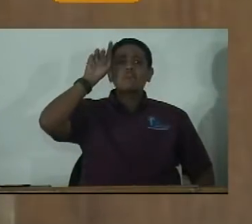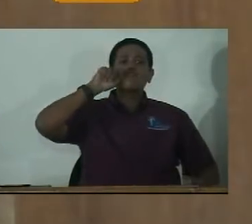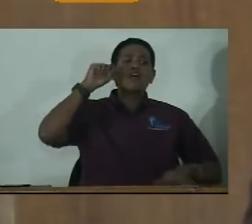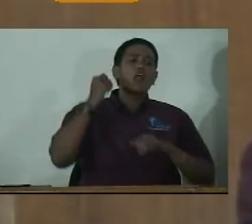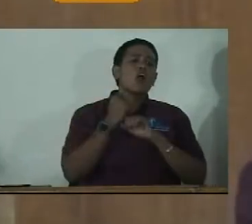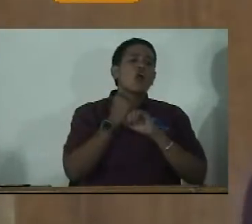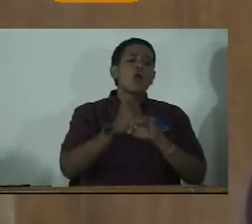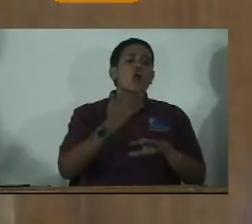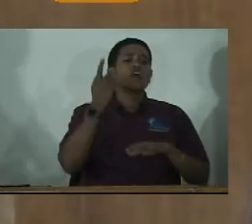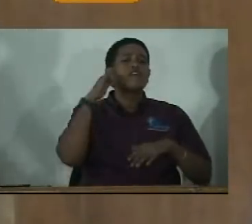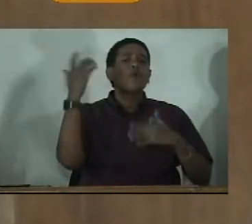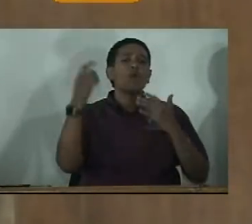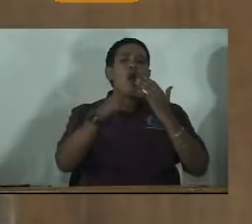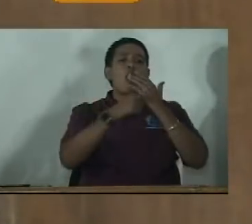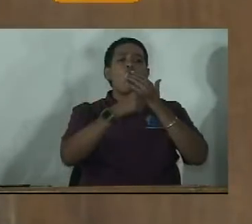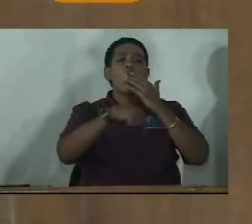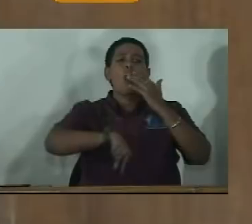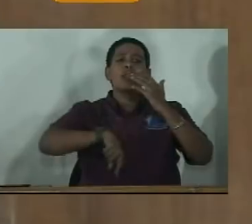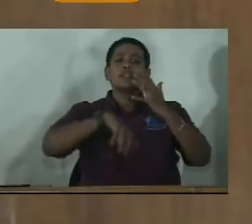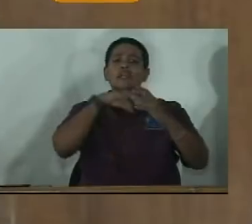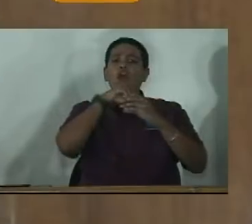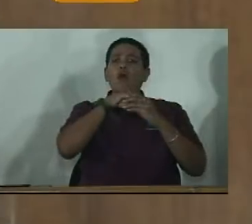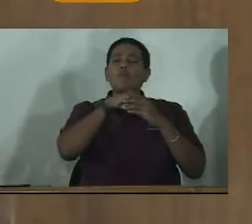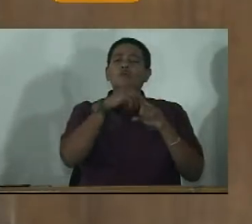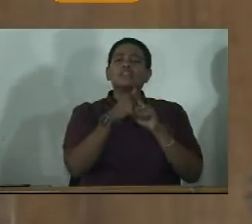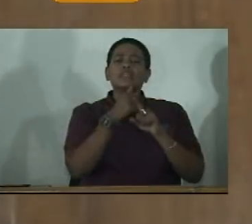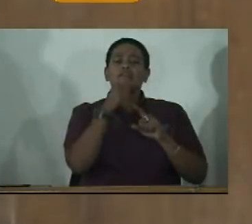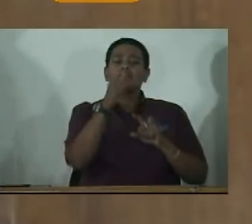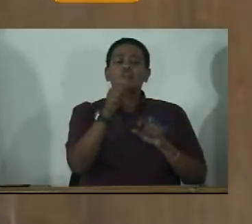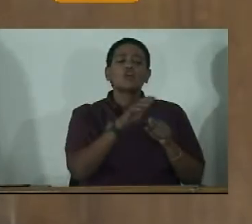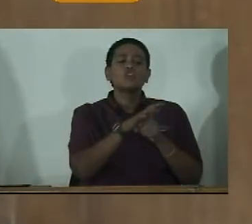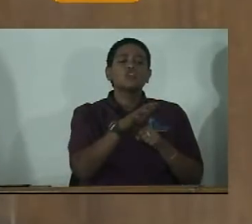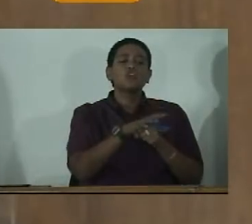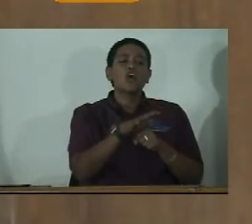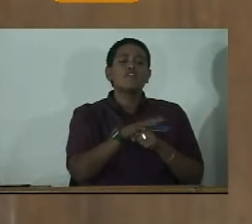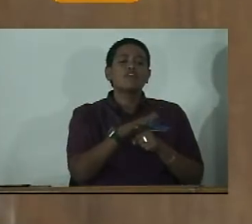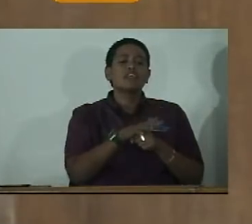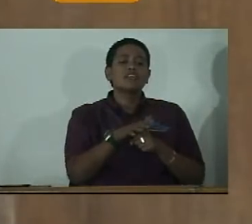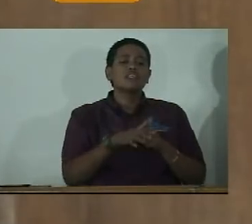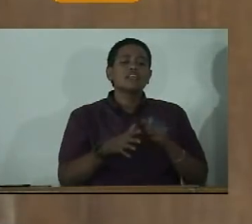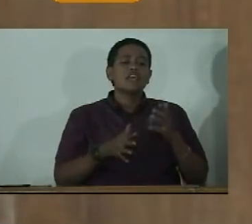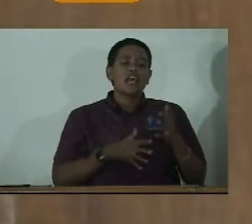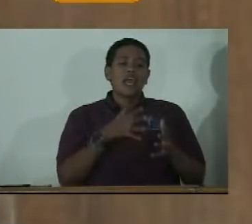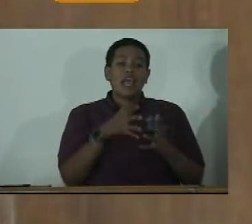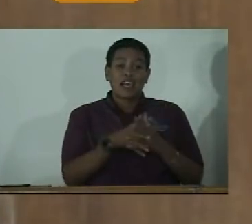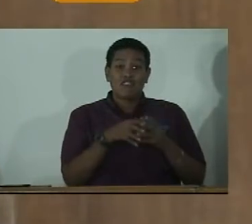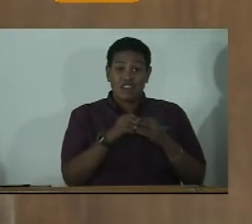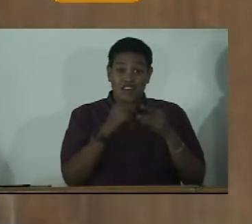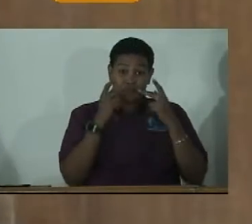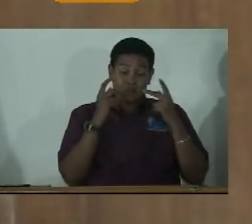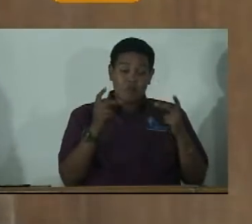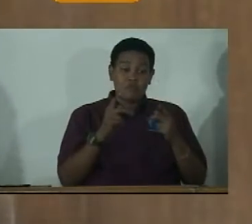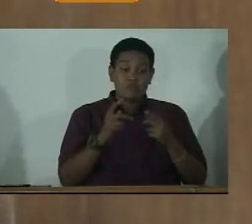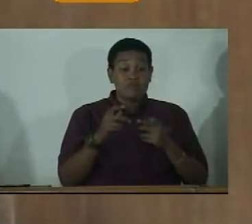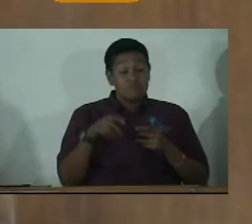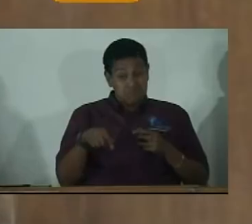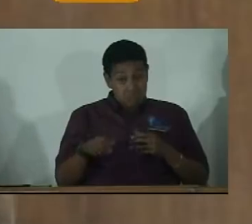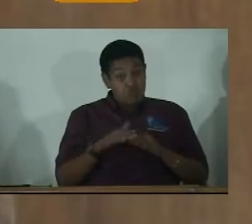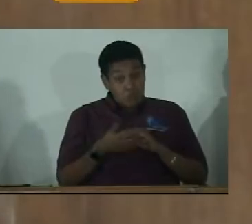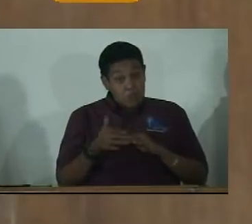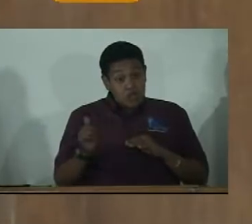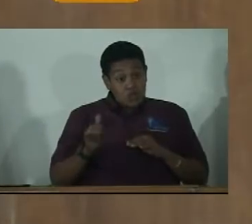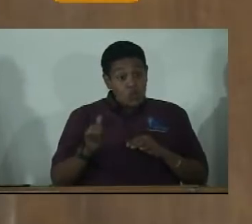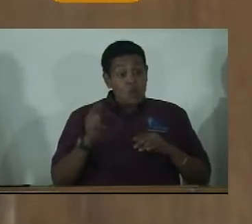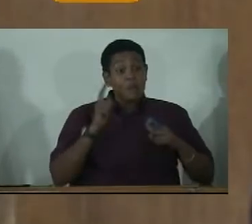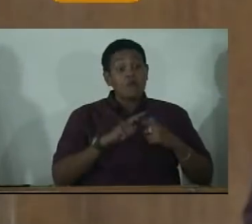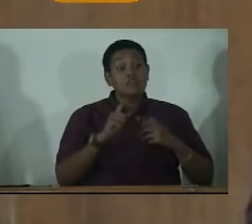the quality component to not be sufficiently ingrained in the public, even locally, and